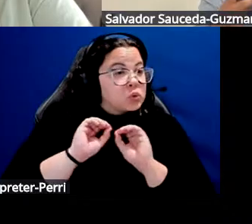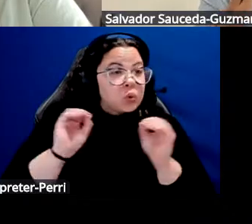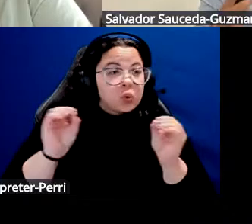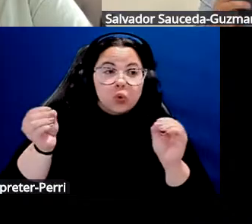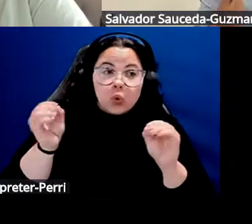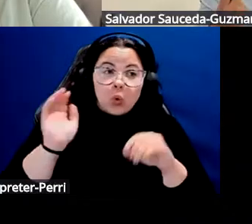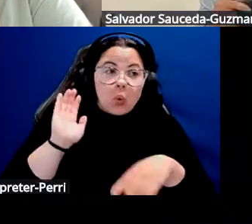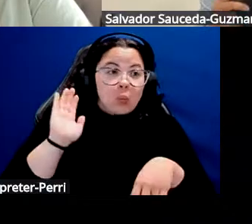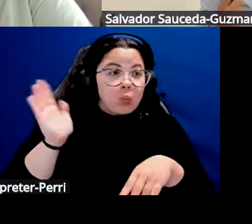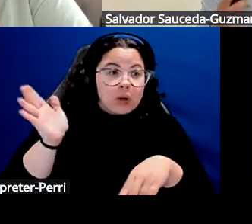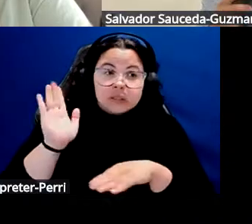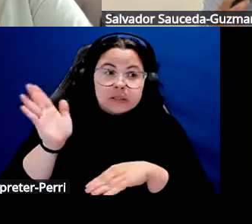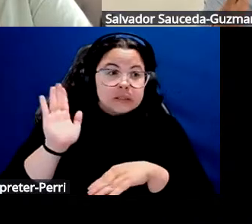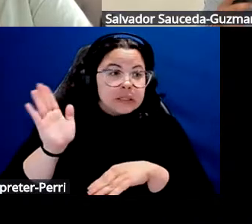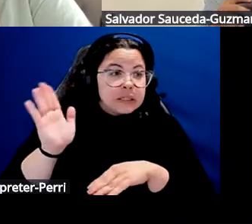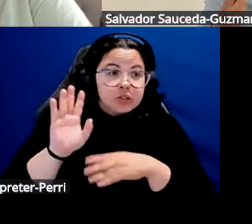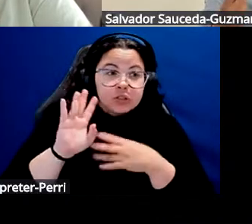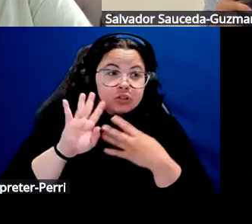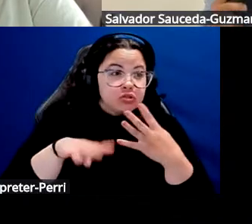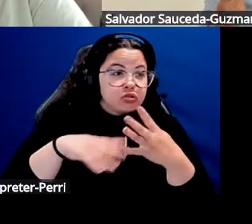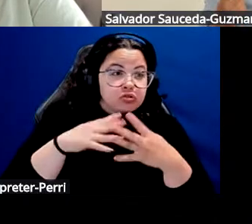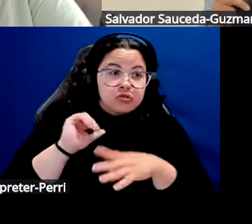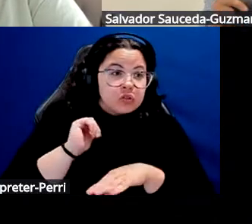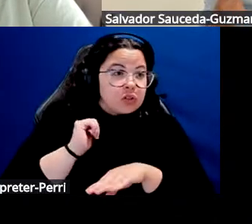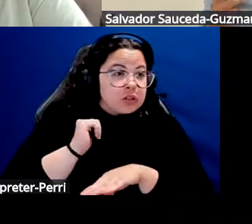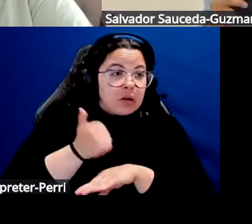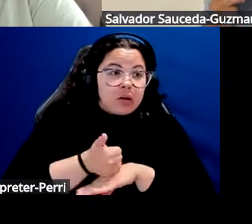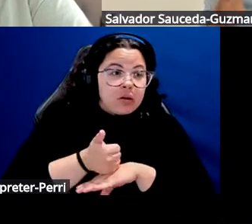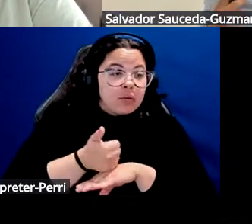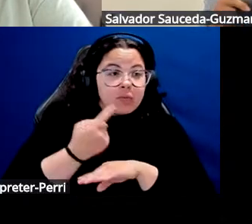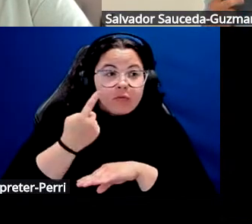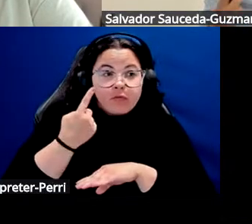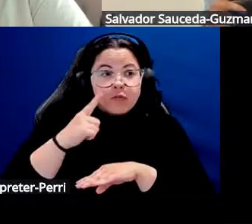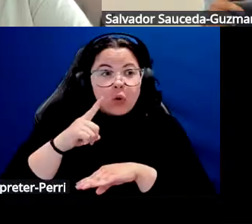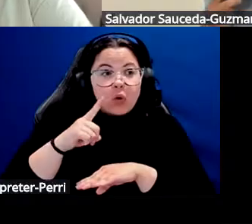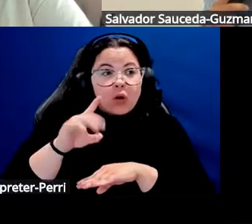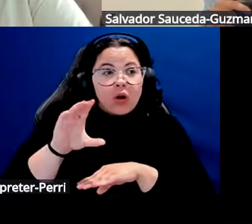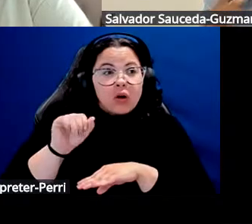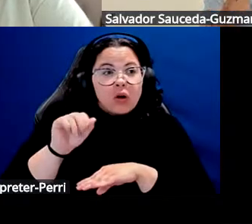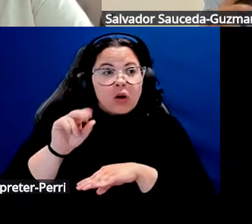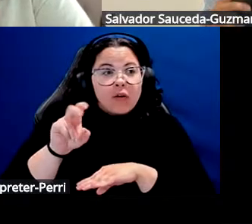for scheduled for Carver Langston.